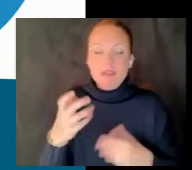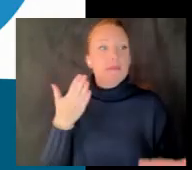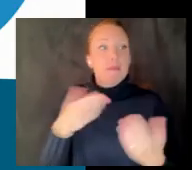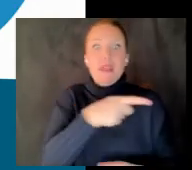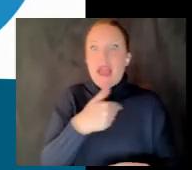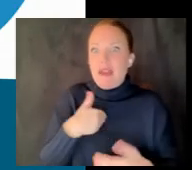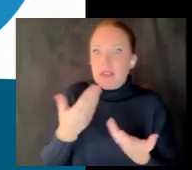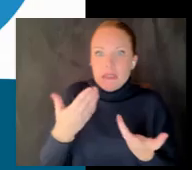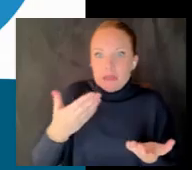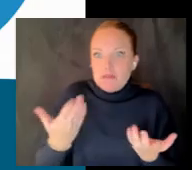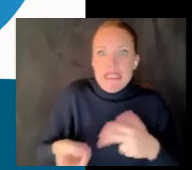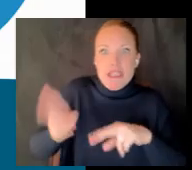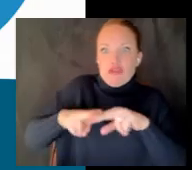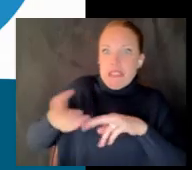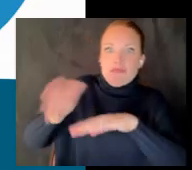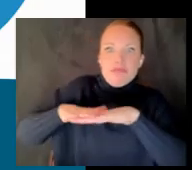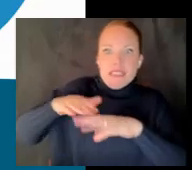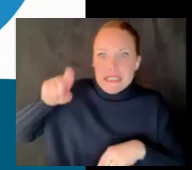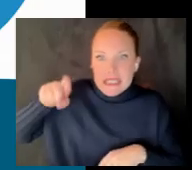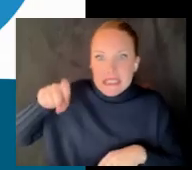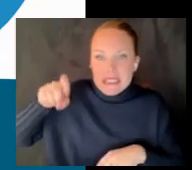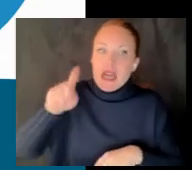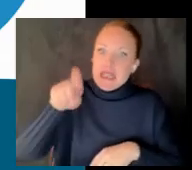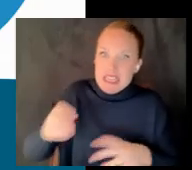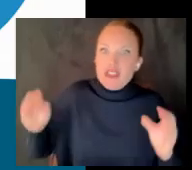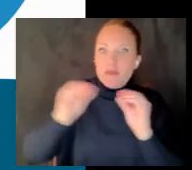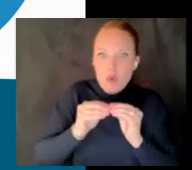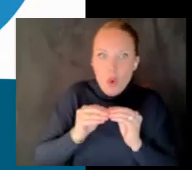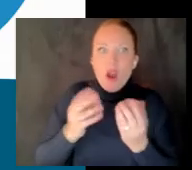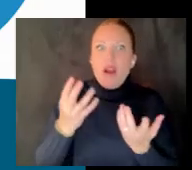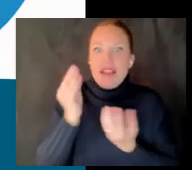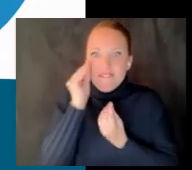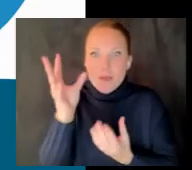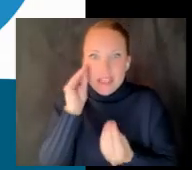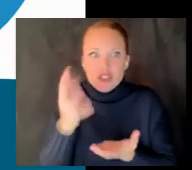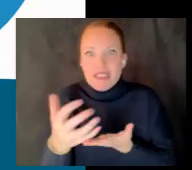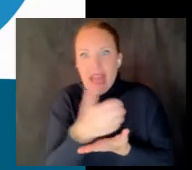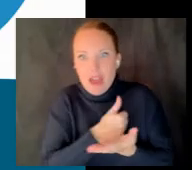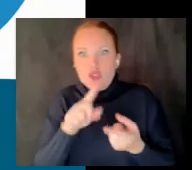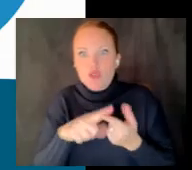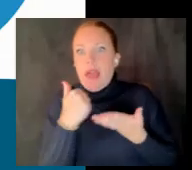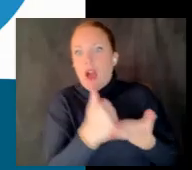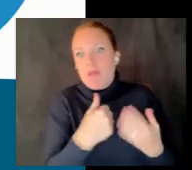that would warrant a reevaluation to better document the impact of their impairment.